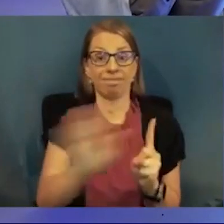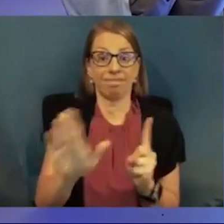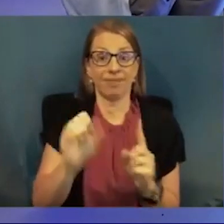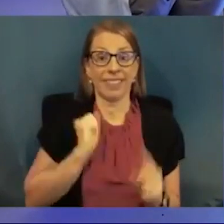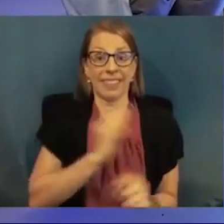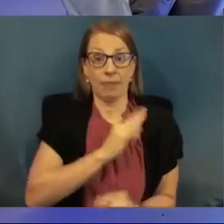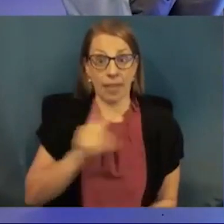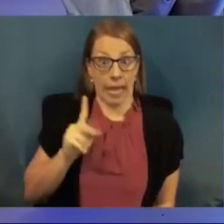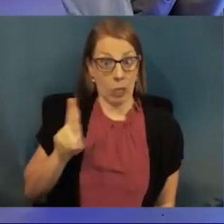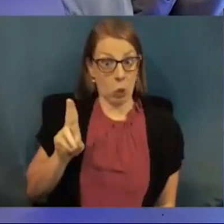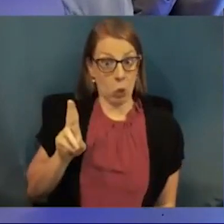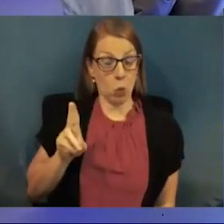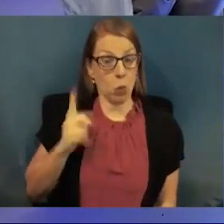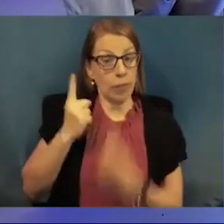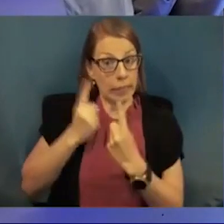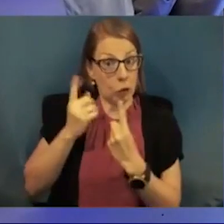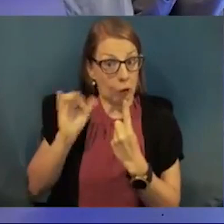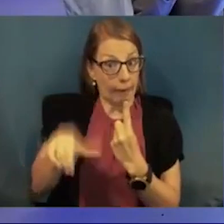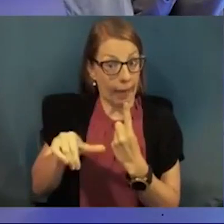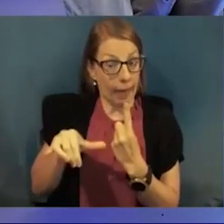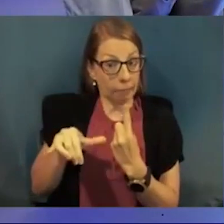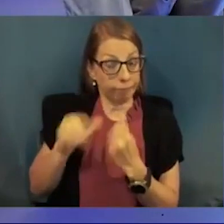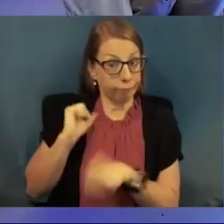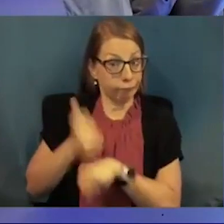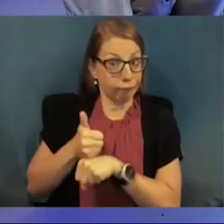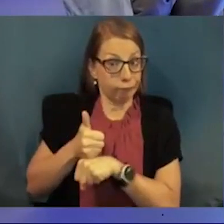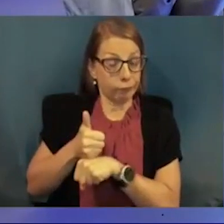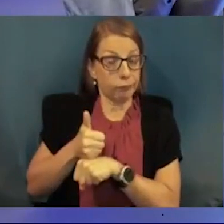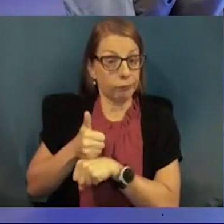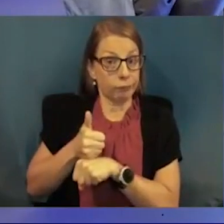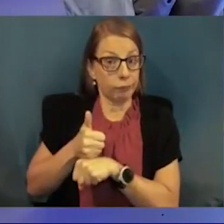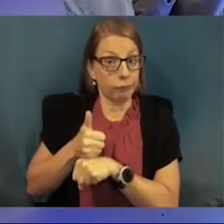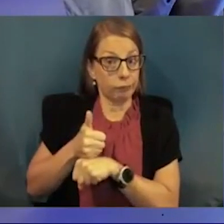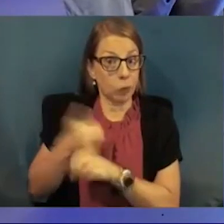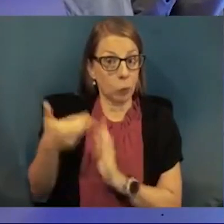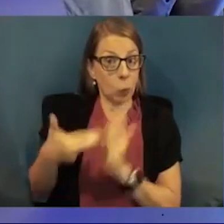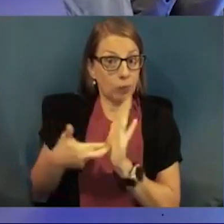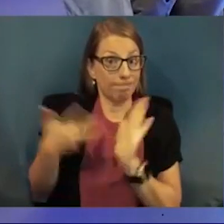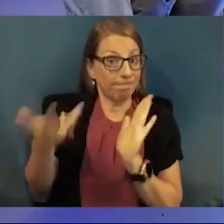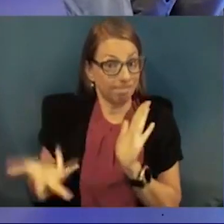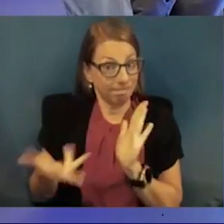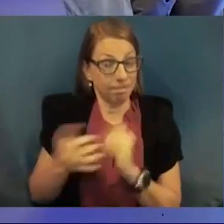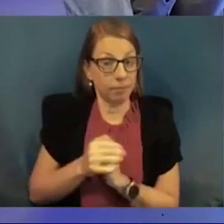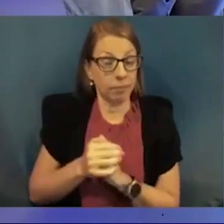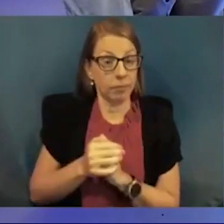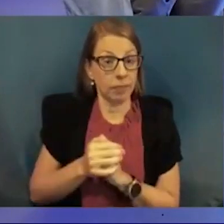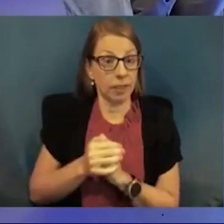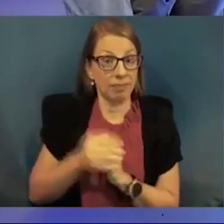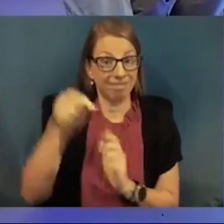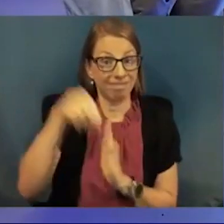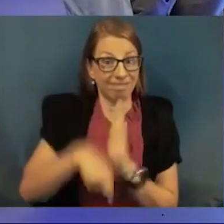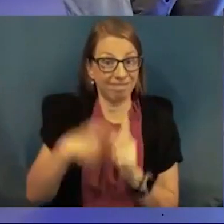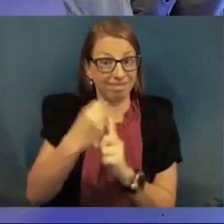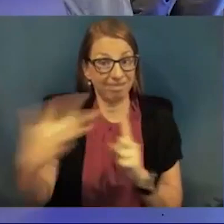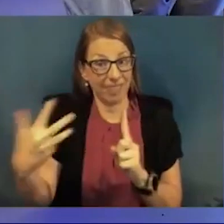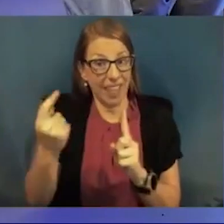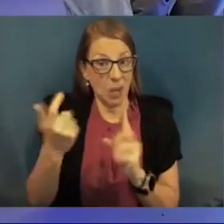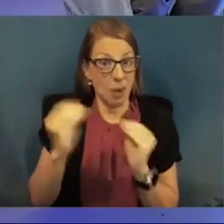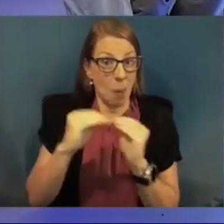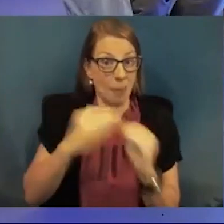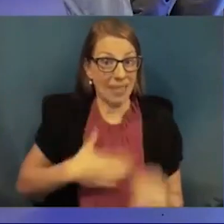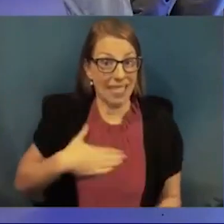is considering instituting? And they just want to know a little bit more about that. You mentioned it. Can you go over it again? Yeah, so, it's not